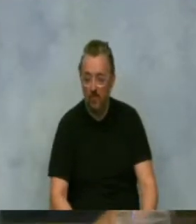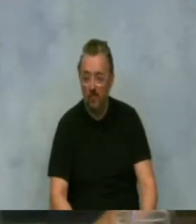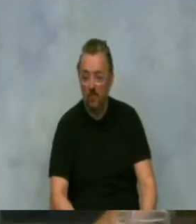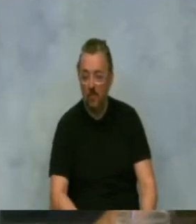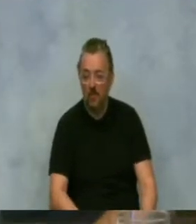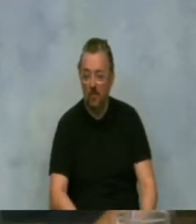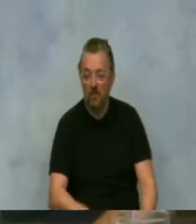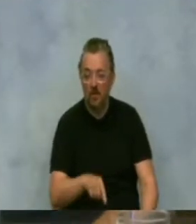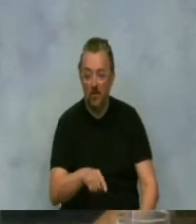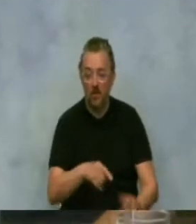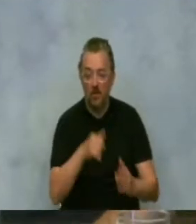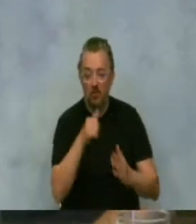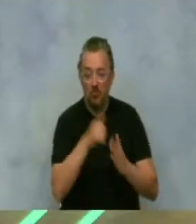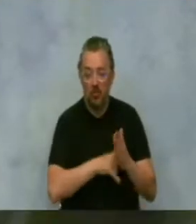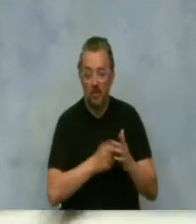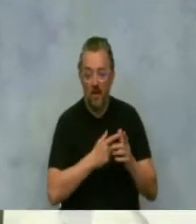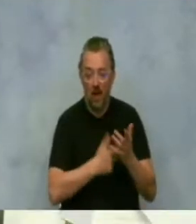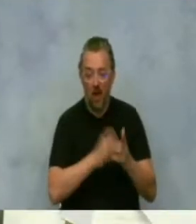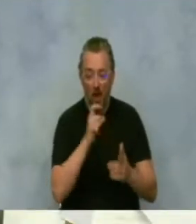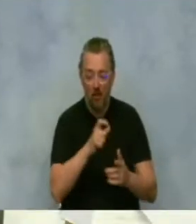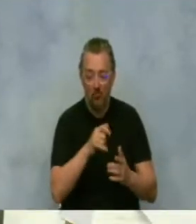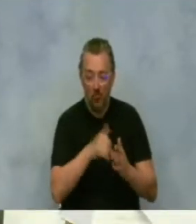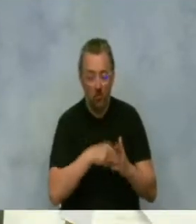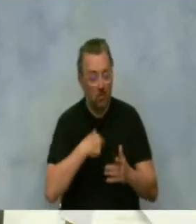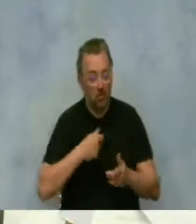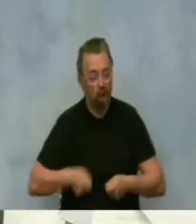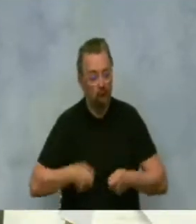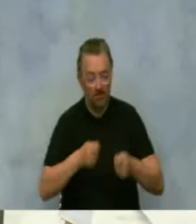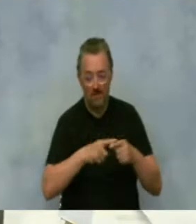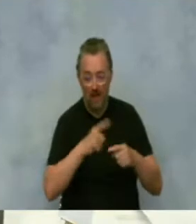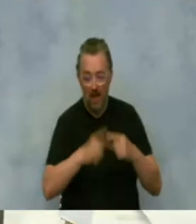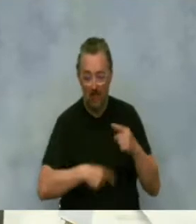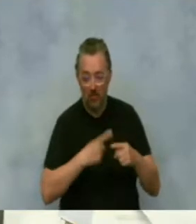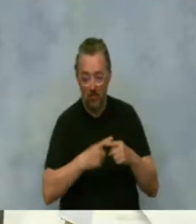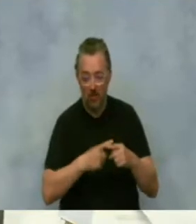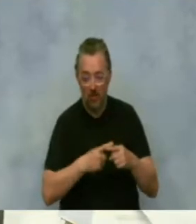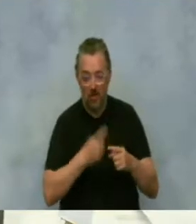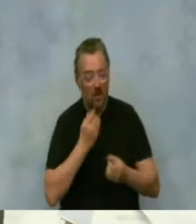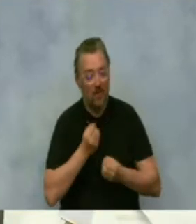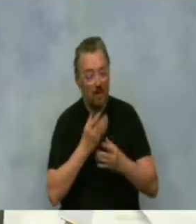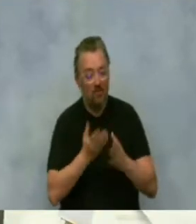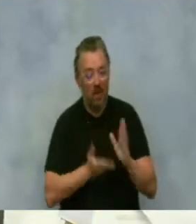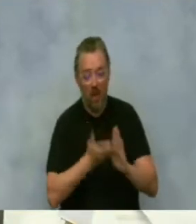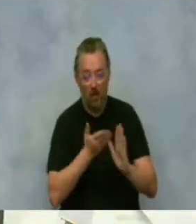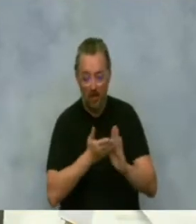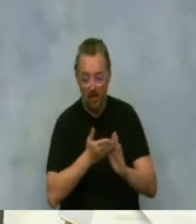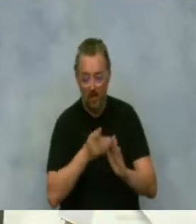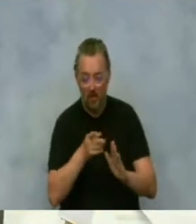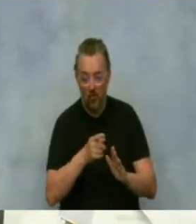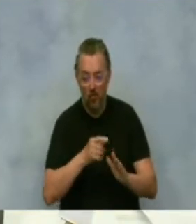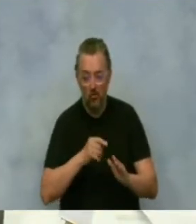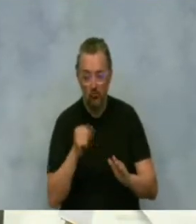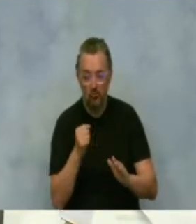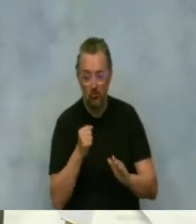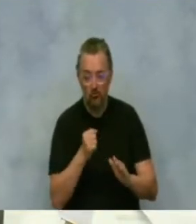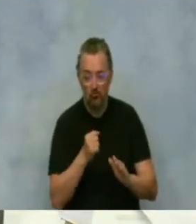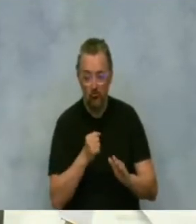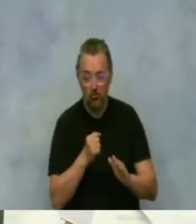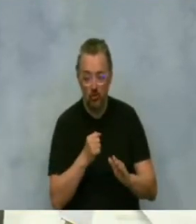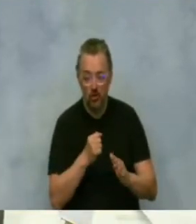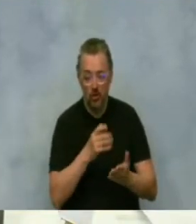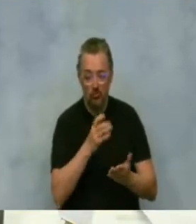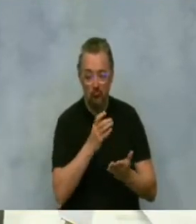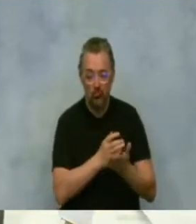This report we bring to committee each year provides an update on the Scottish Social Housing Charter and the requirement we have to